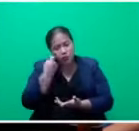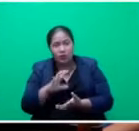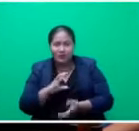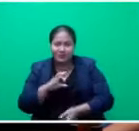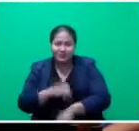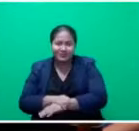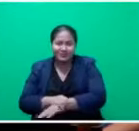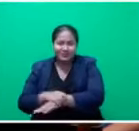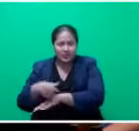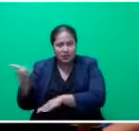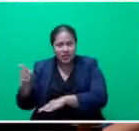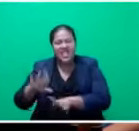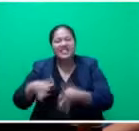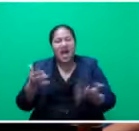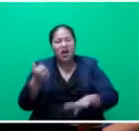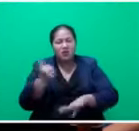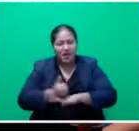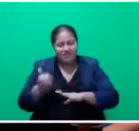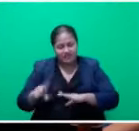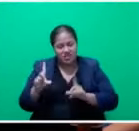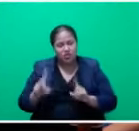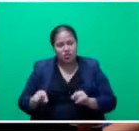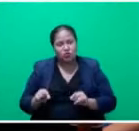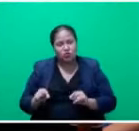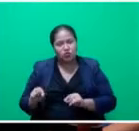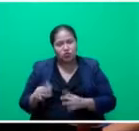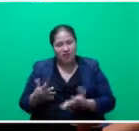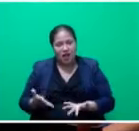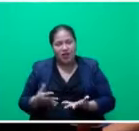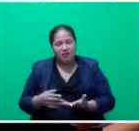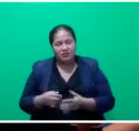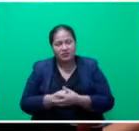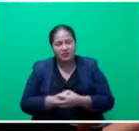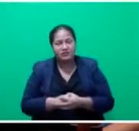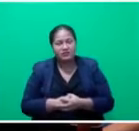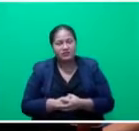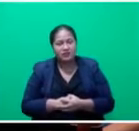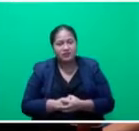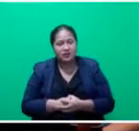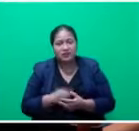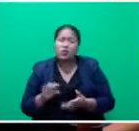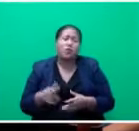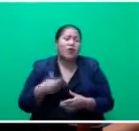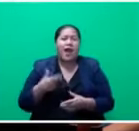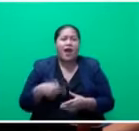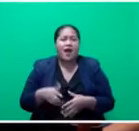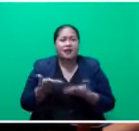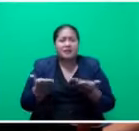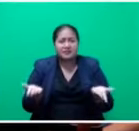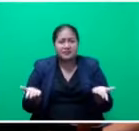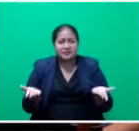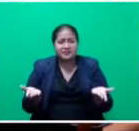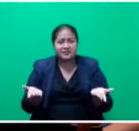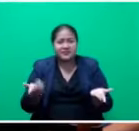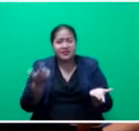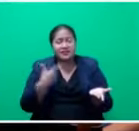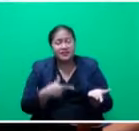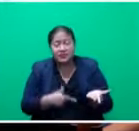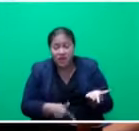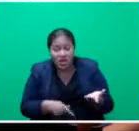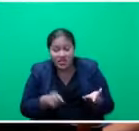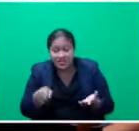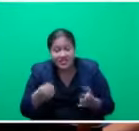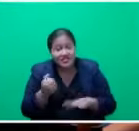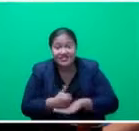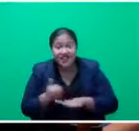all those people who are trying to help others. And why is that, Mr. Speaker? Because this government does